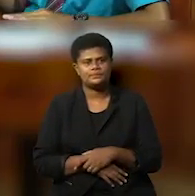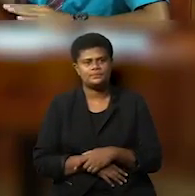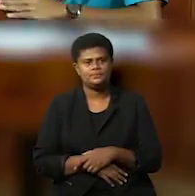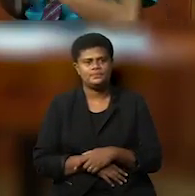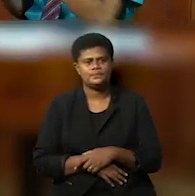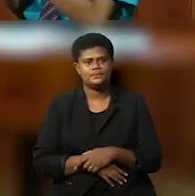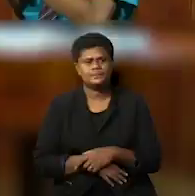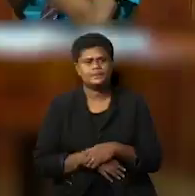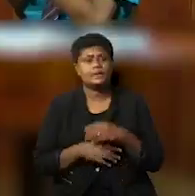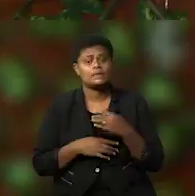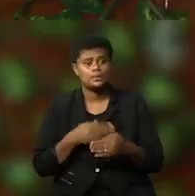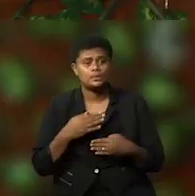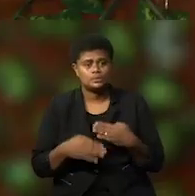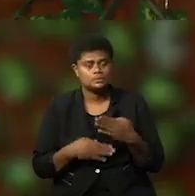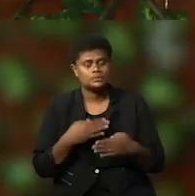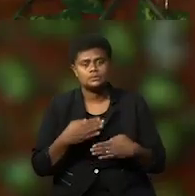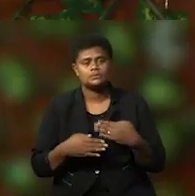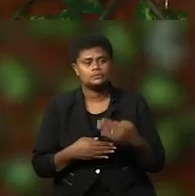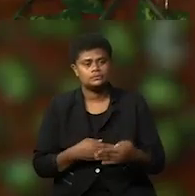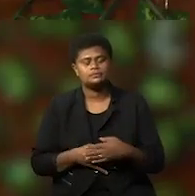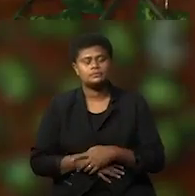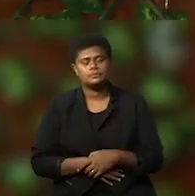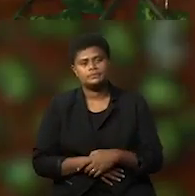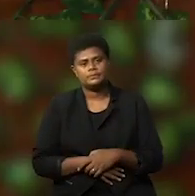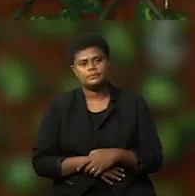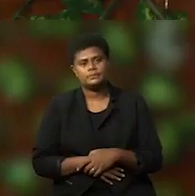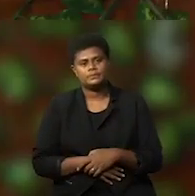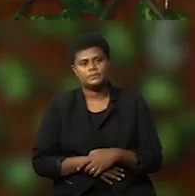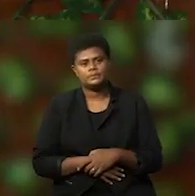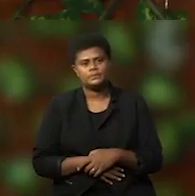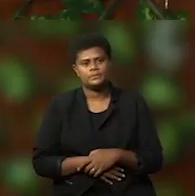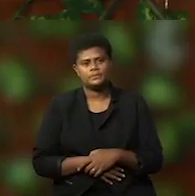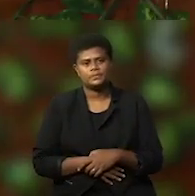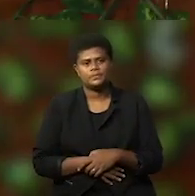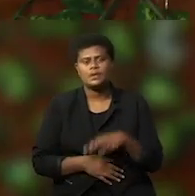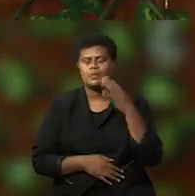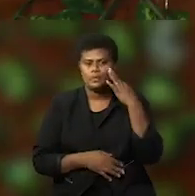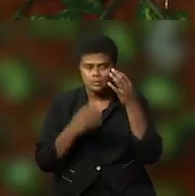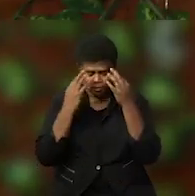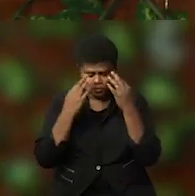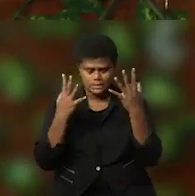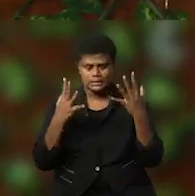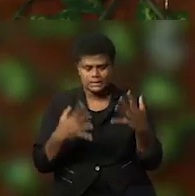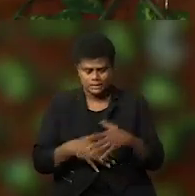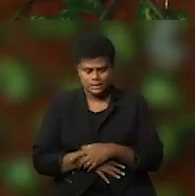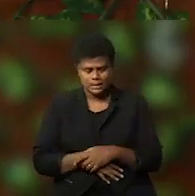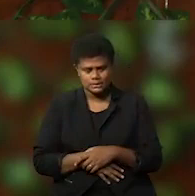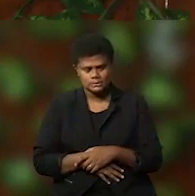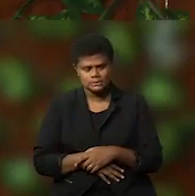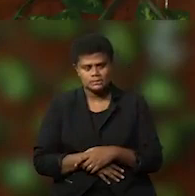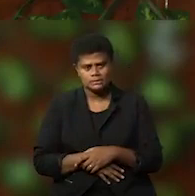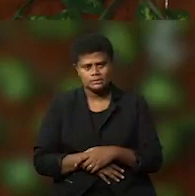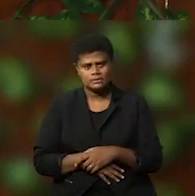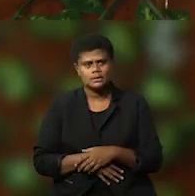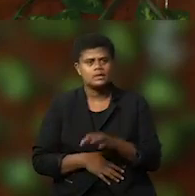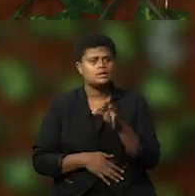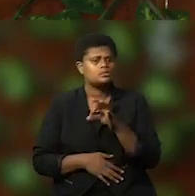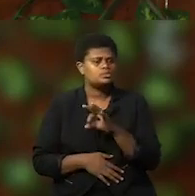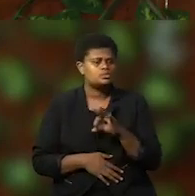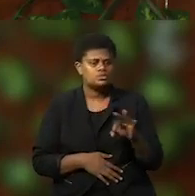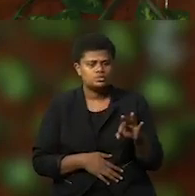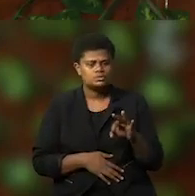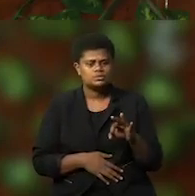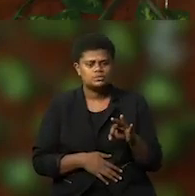And just continuing from what Maria has shared, when did you begin to realize that we do not need to be afraid of the